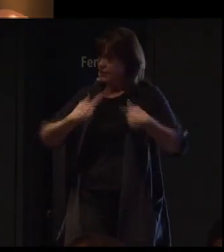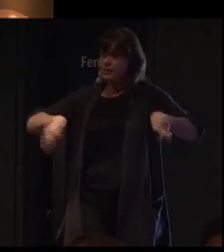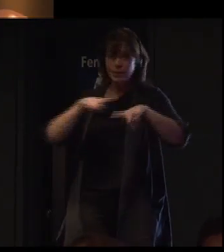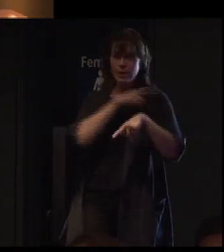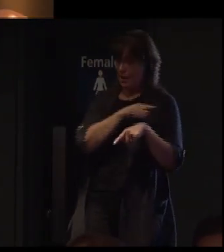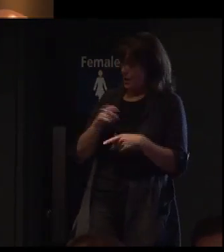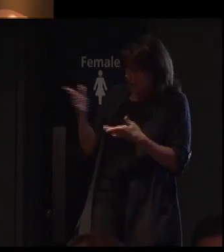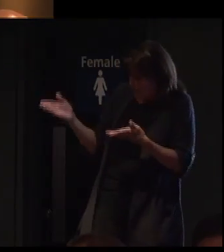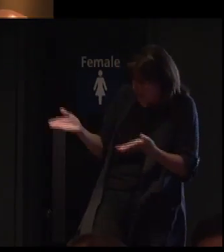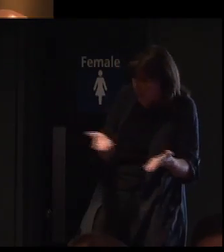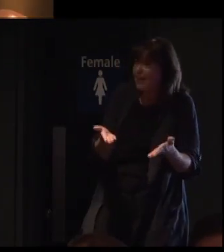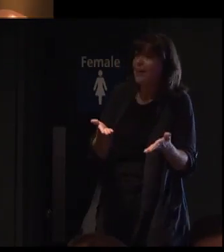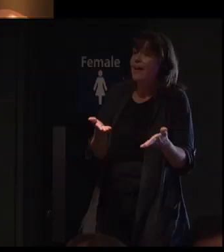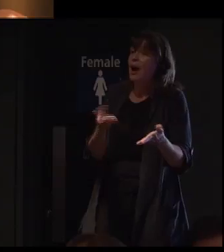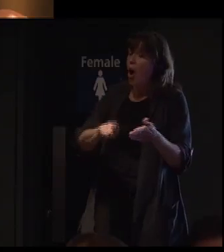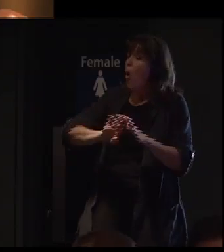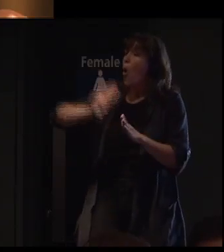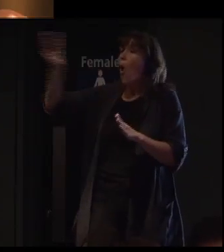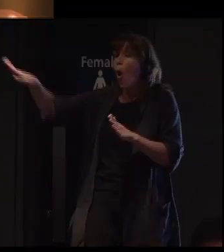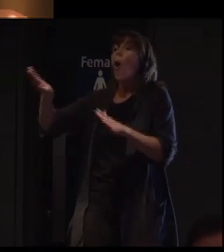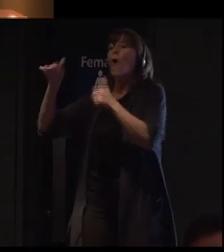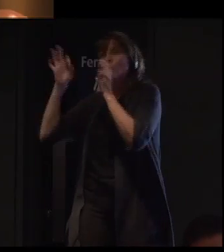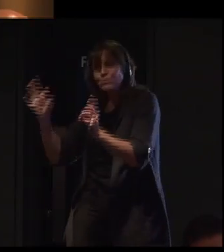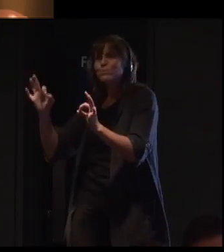the match and return home safely.